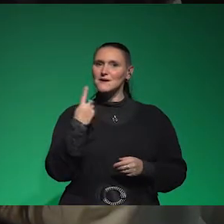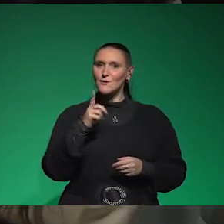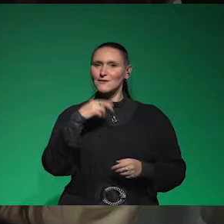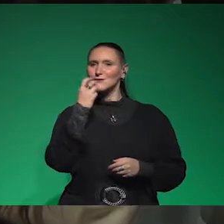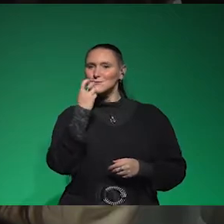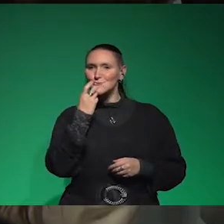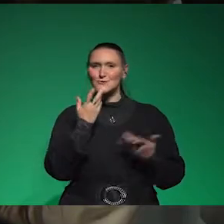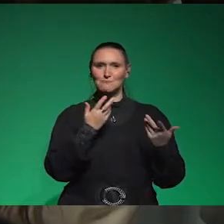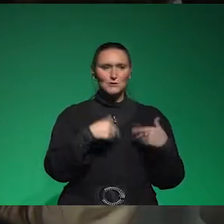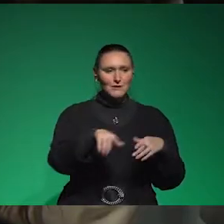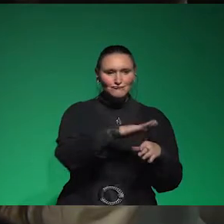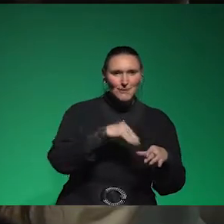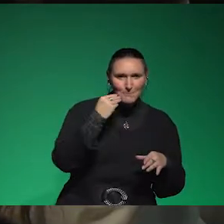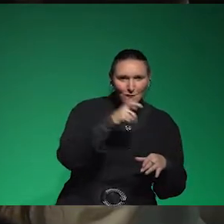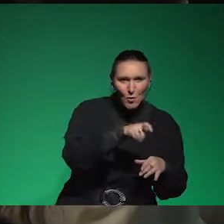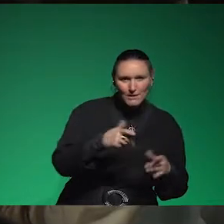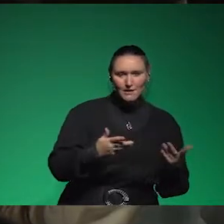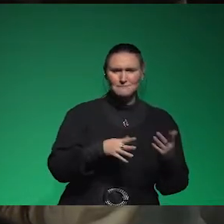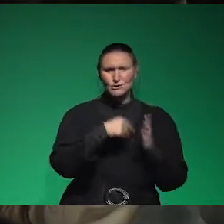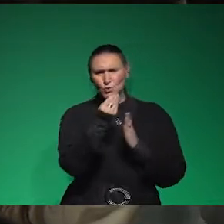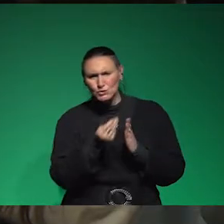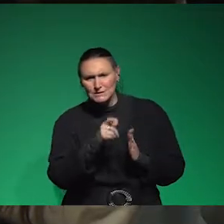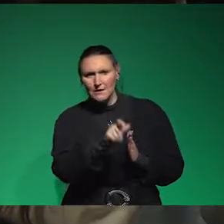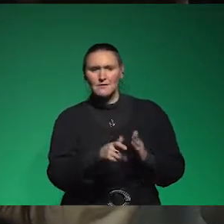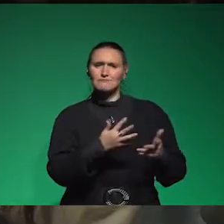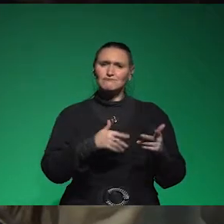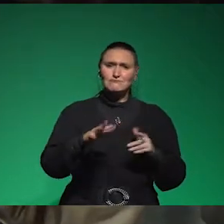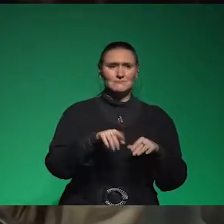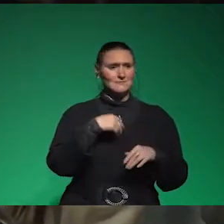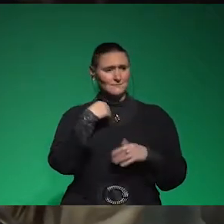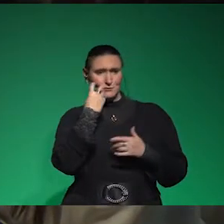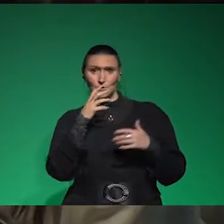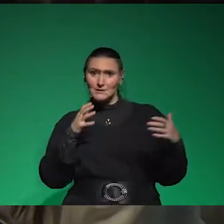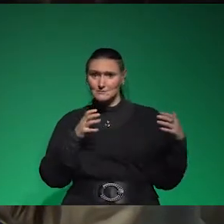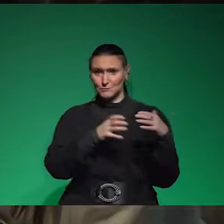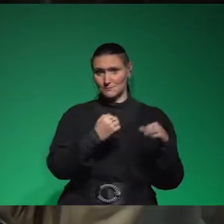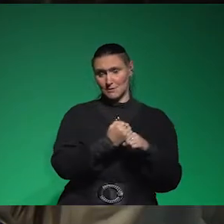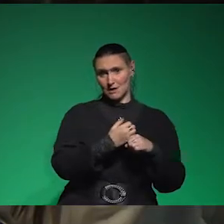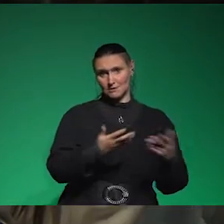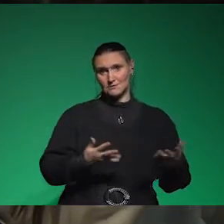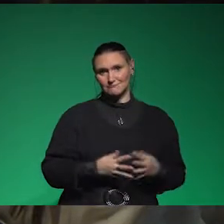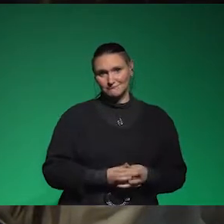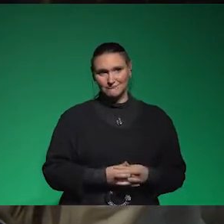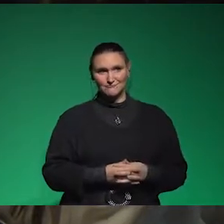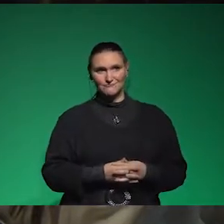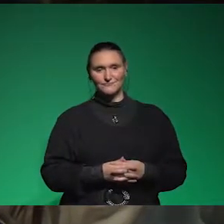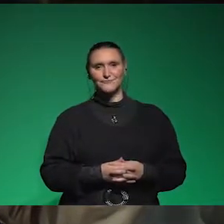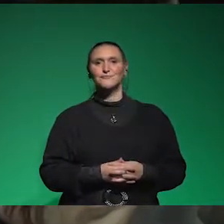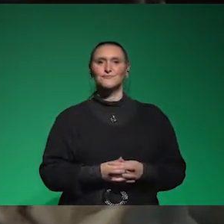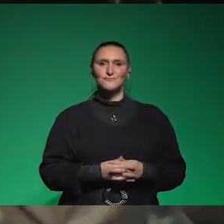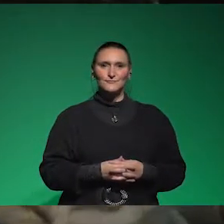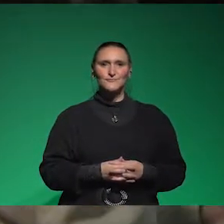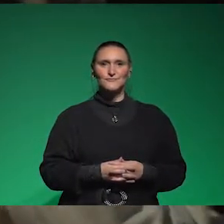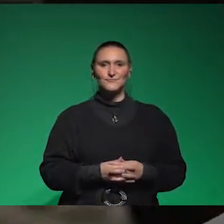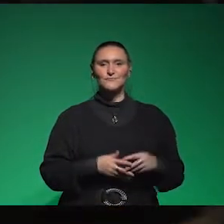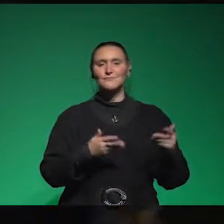to engage with this our projects together. And then now maybe